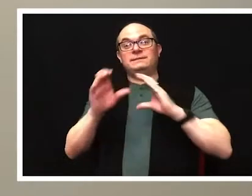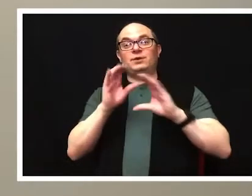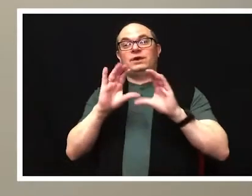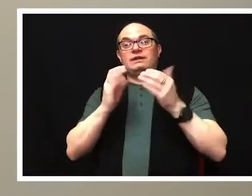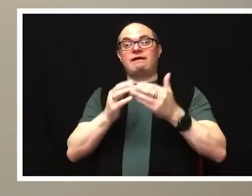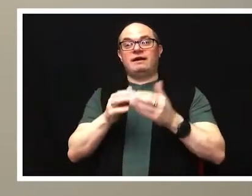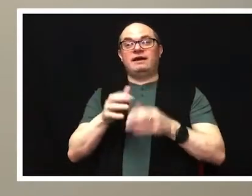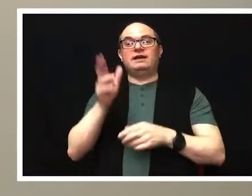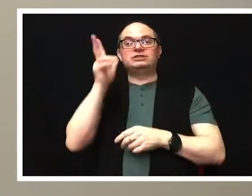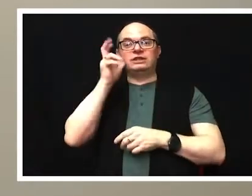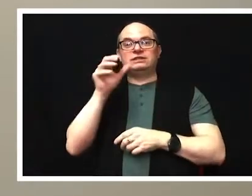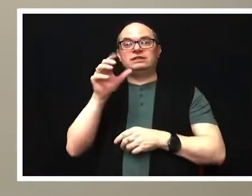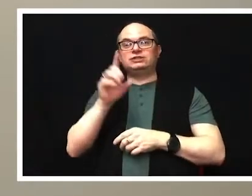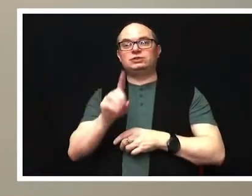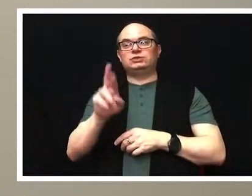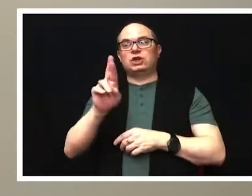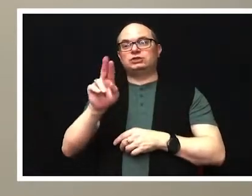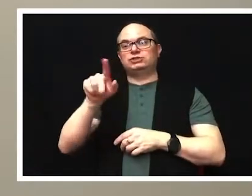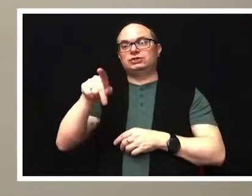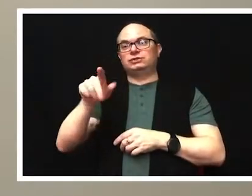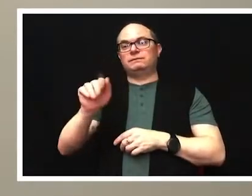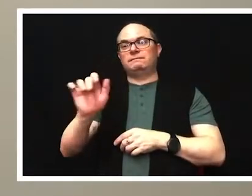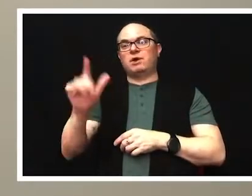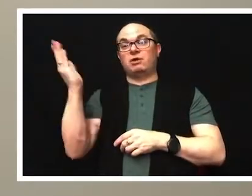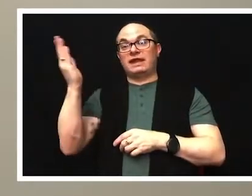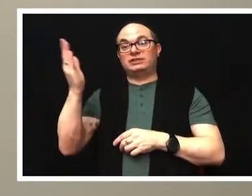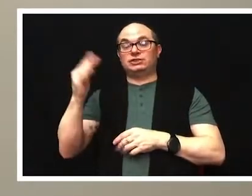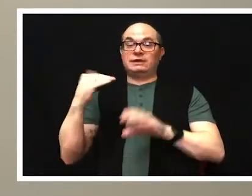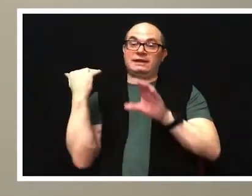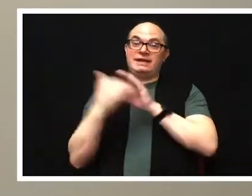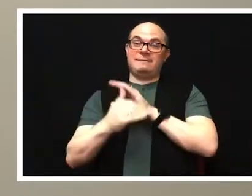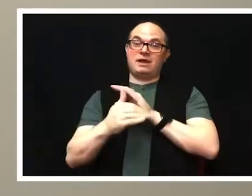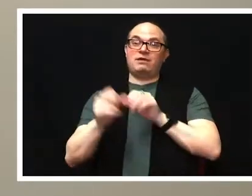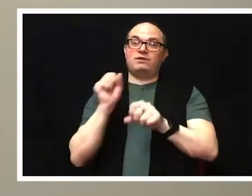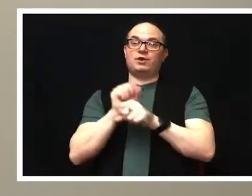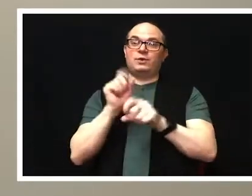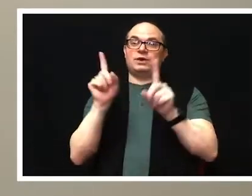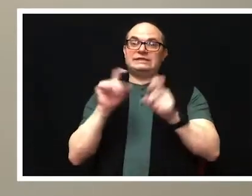communication classes listening to Dr. Paul lecture, and an email from the Career